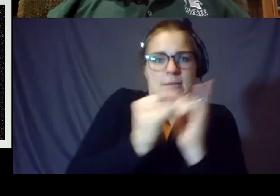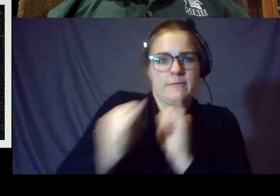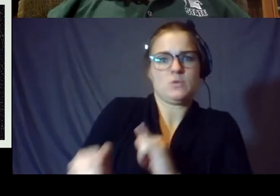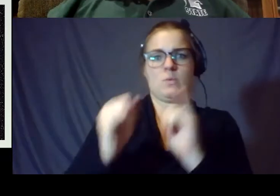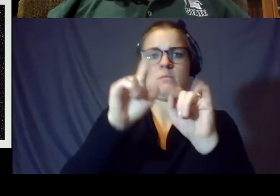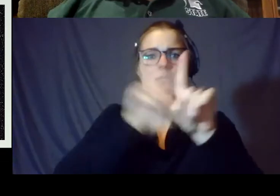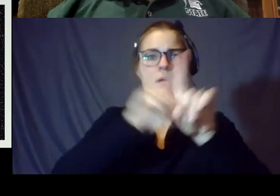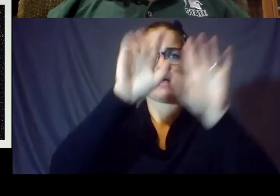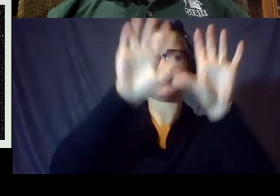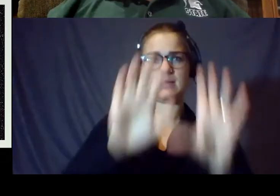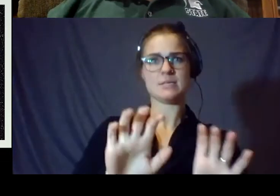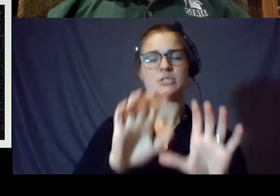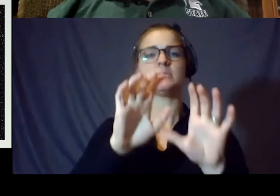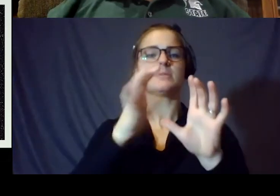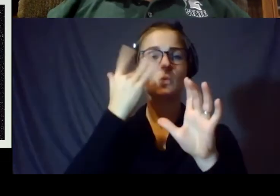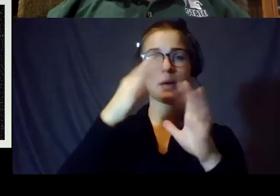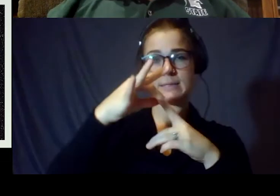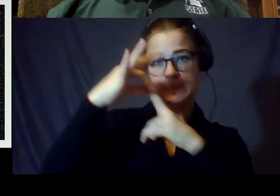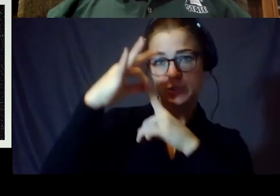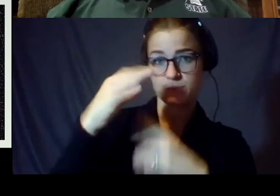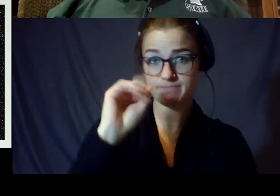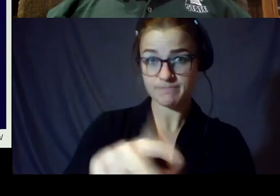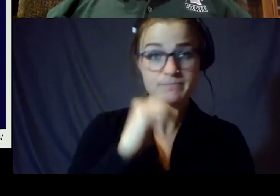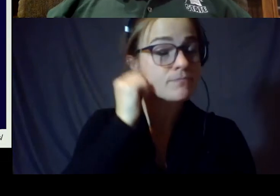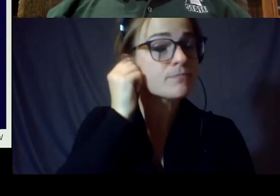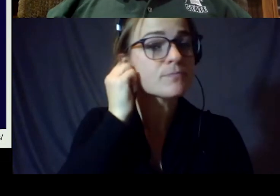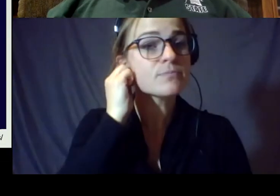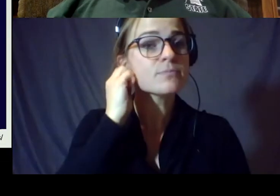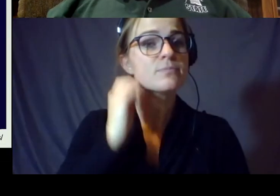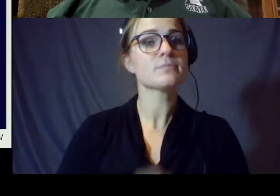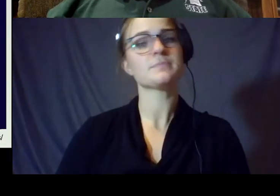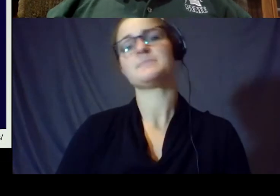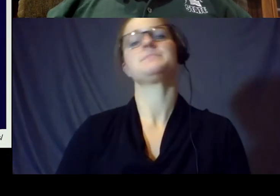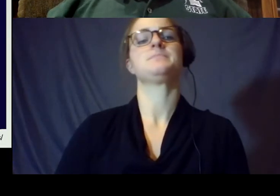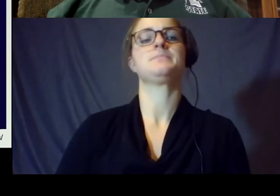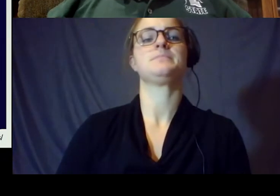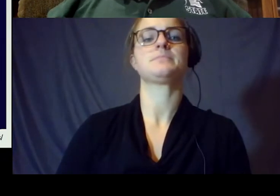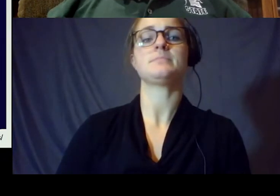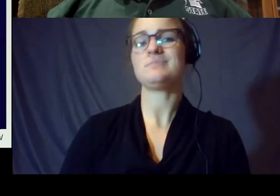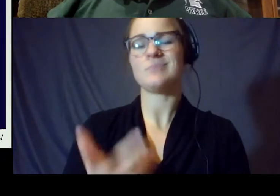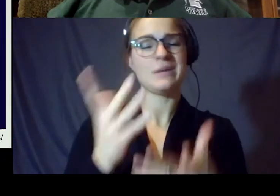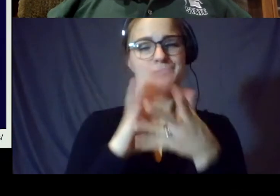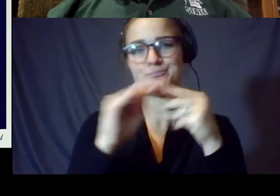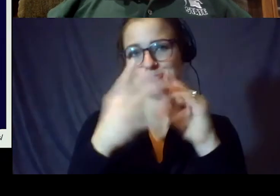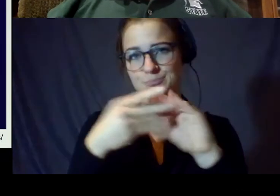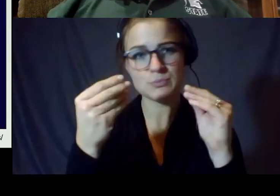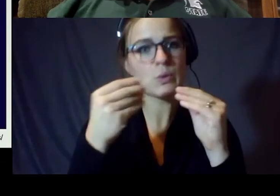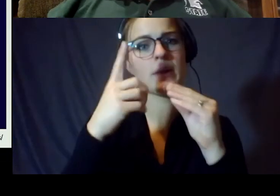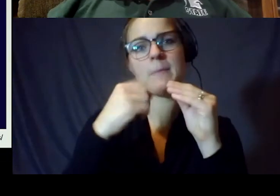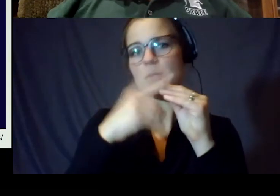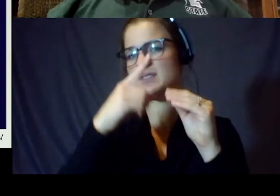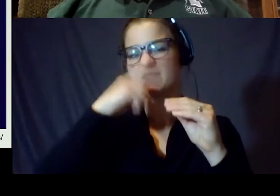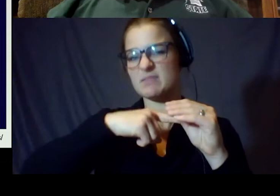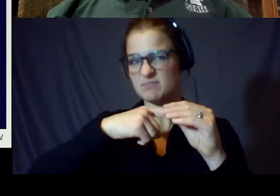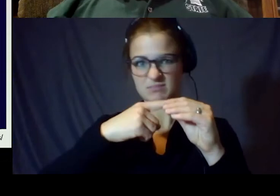what makes them all special. Okay, so I said the mythical figures were placed in the sky. You remember this figure,